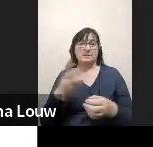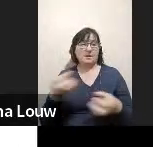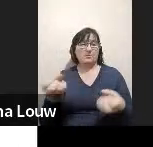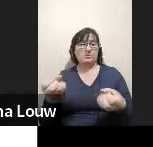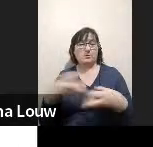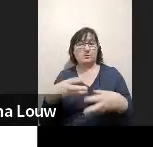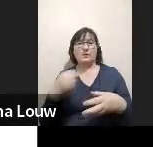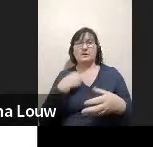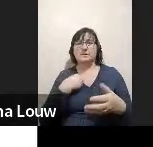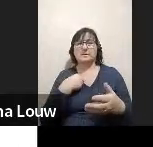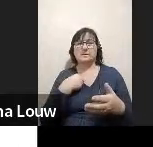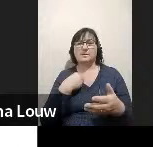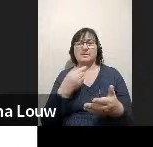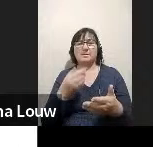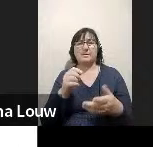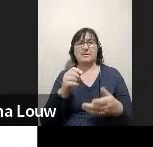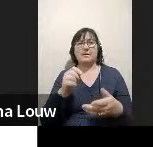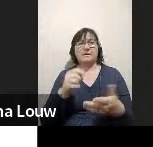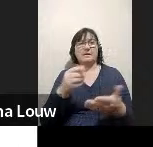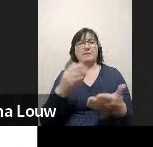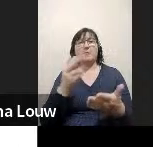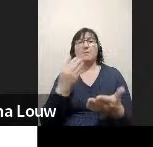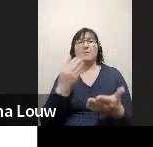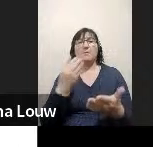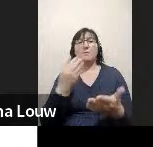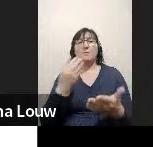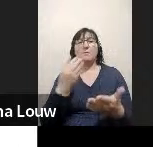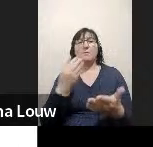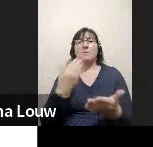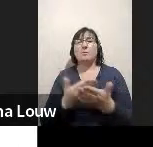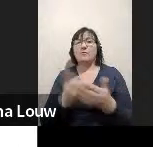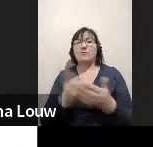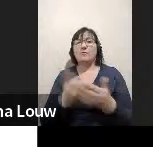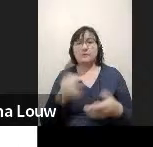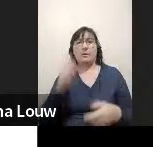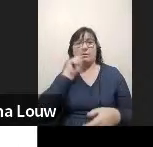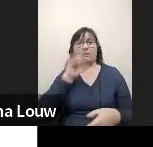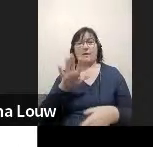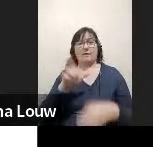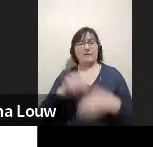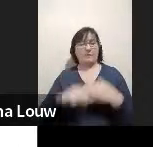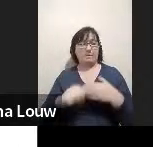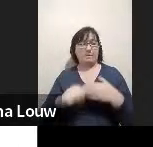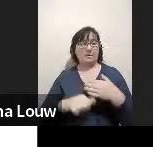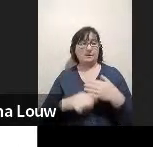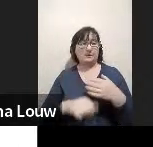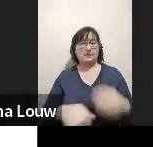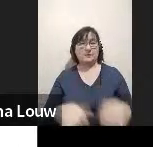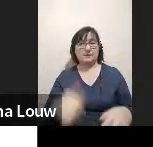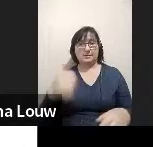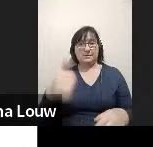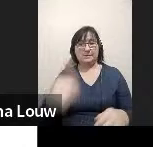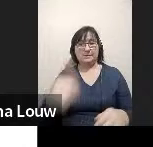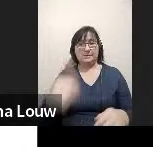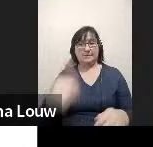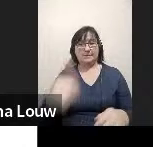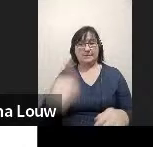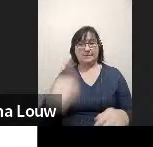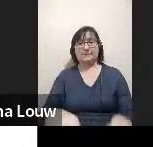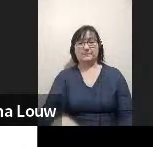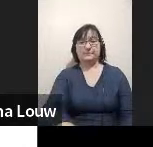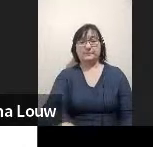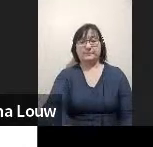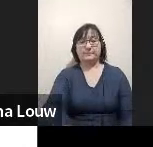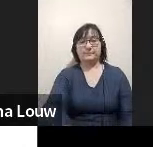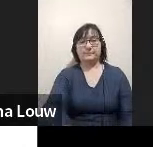old. Those are reasons why we would reject or request for more documentation as well. Okay. Lastly, we also